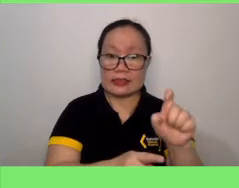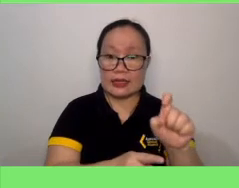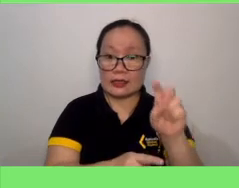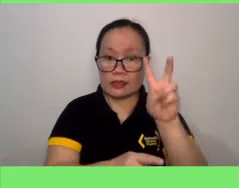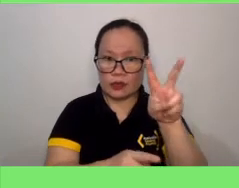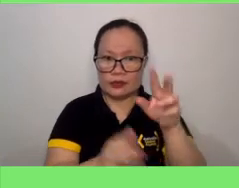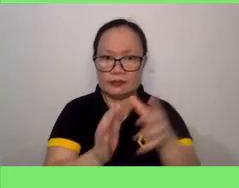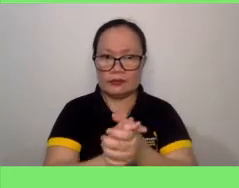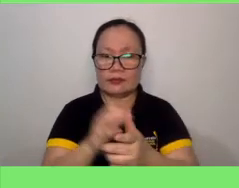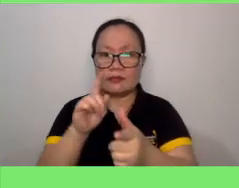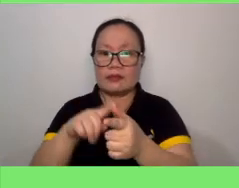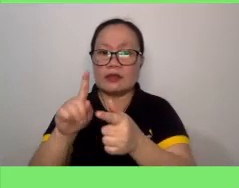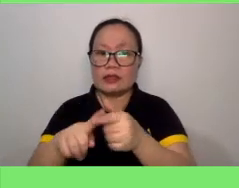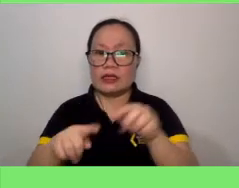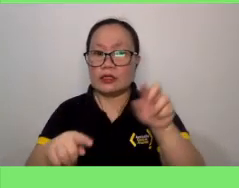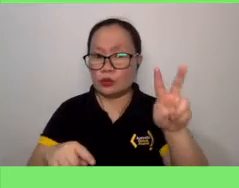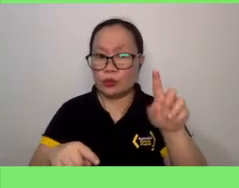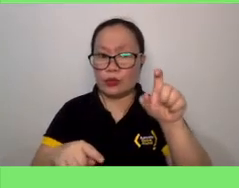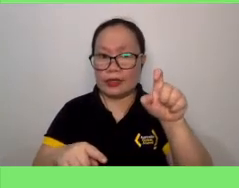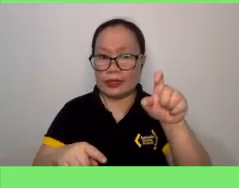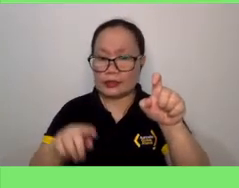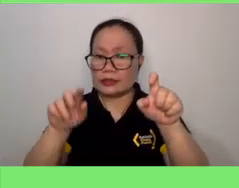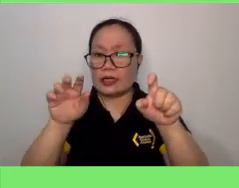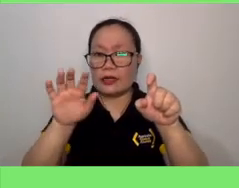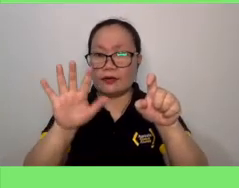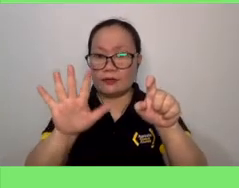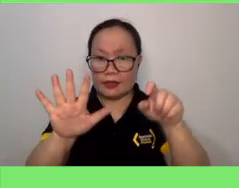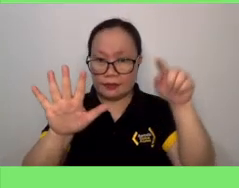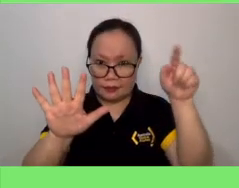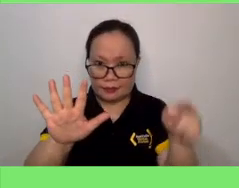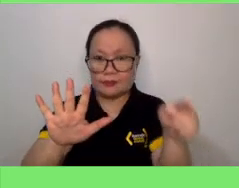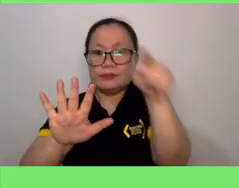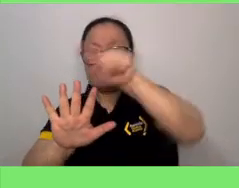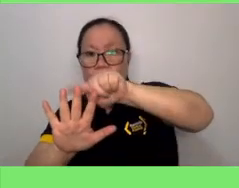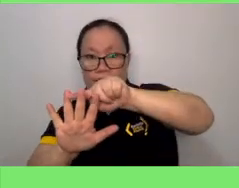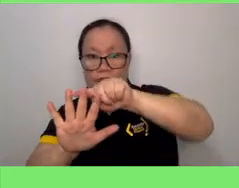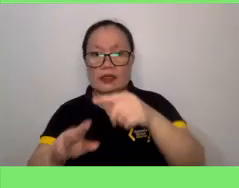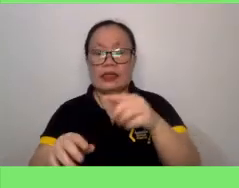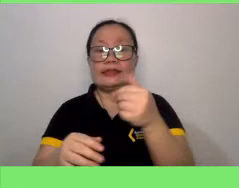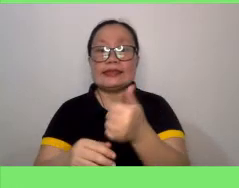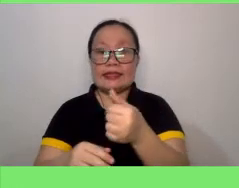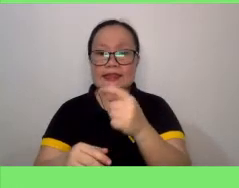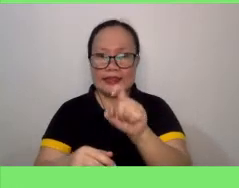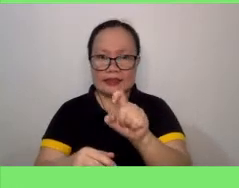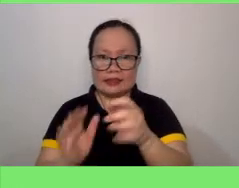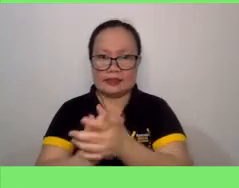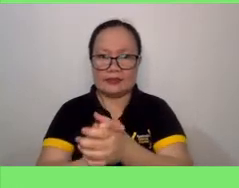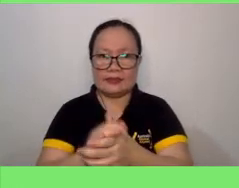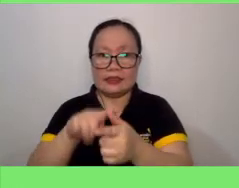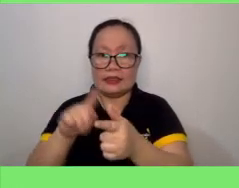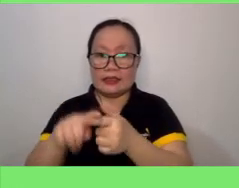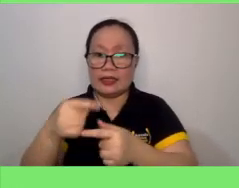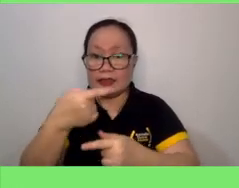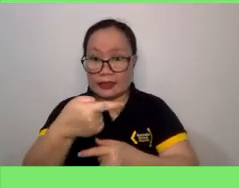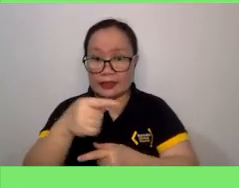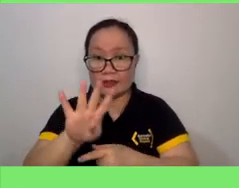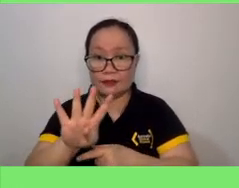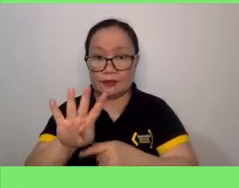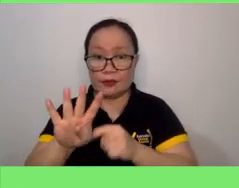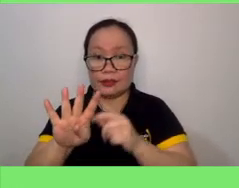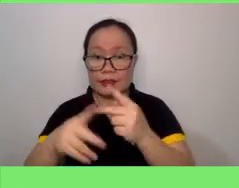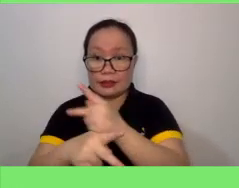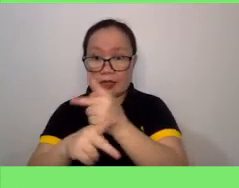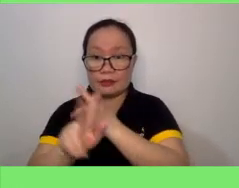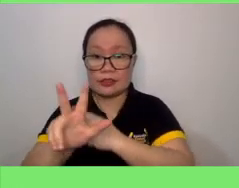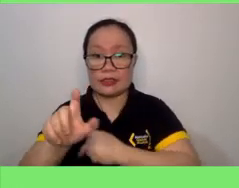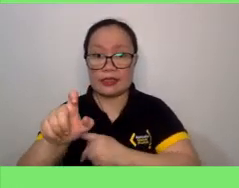squared. Next, 2x times 5, that is 10x. Punta tayo dito. Negative 4 times 3x, that